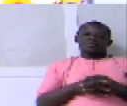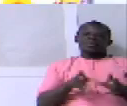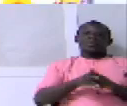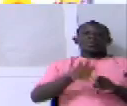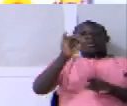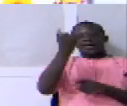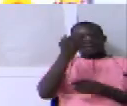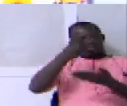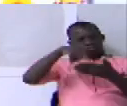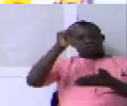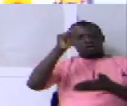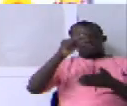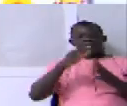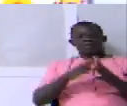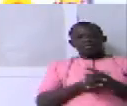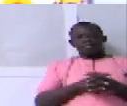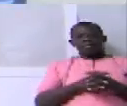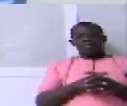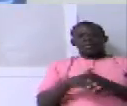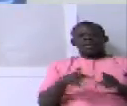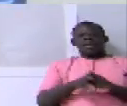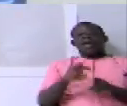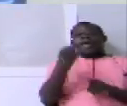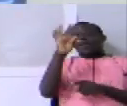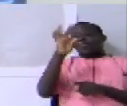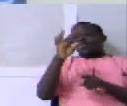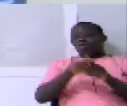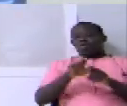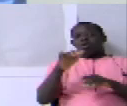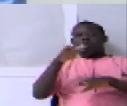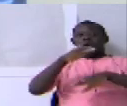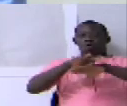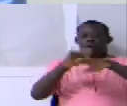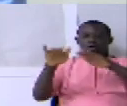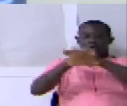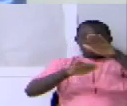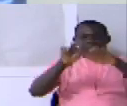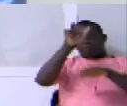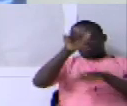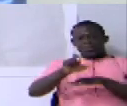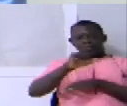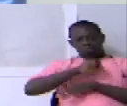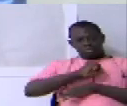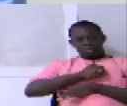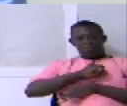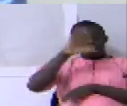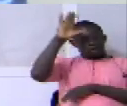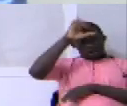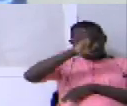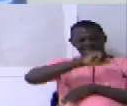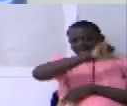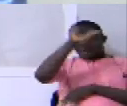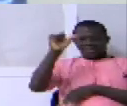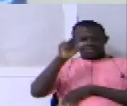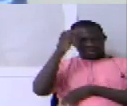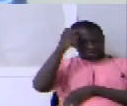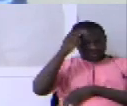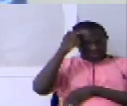That's very correct. Umutonyalti. But even on the moral level, do you know